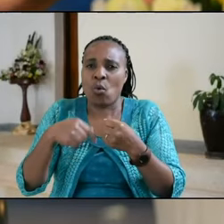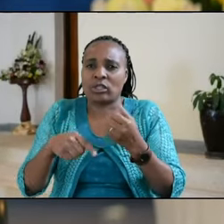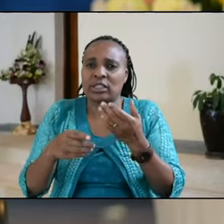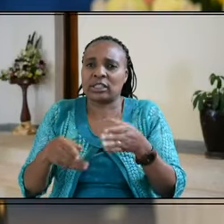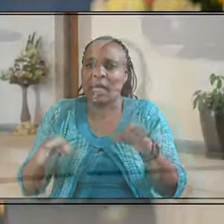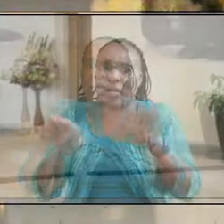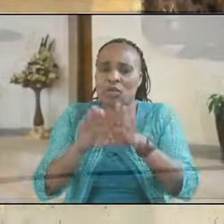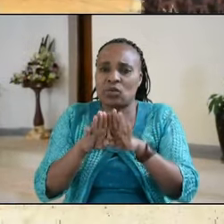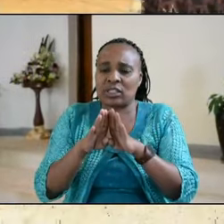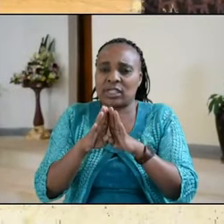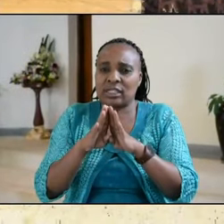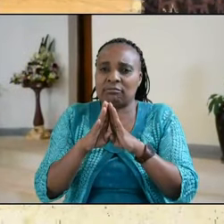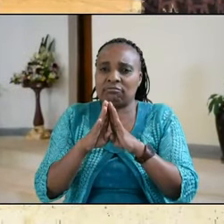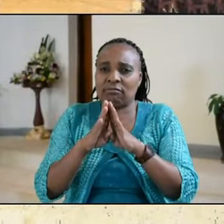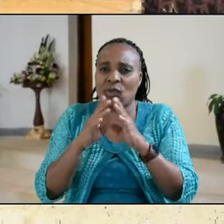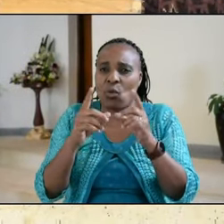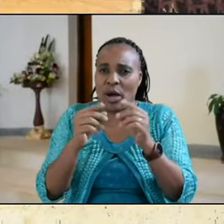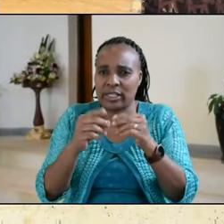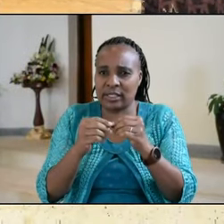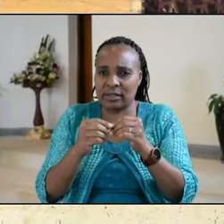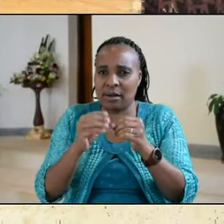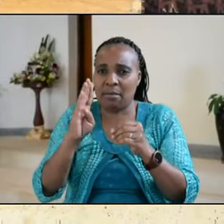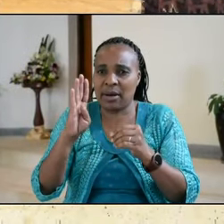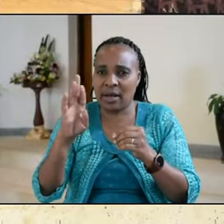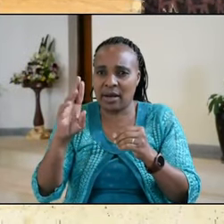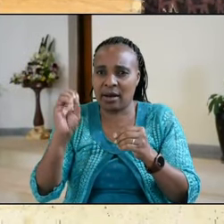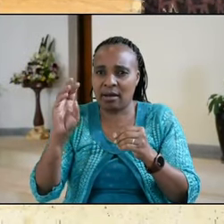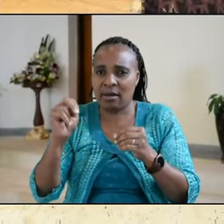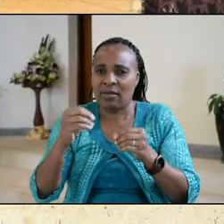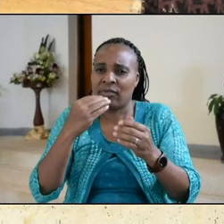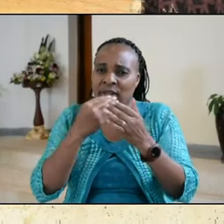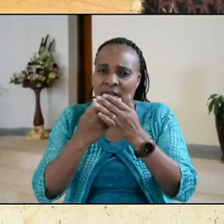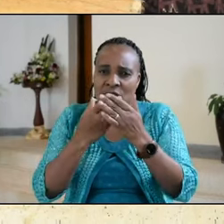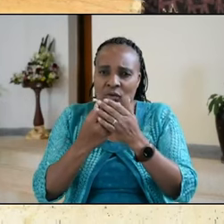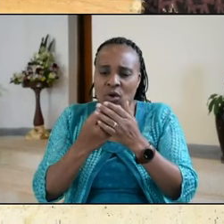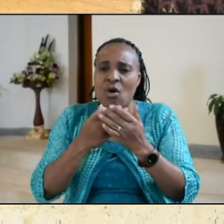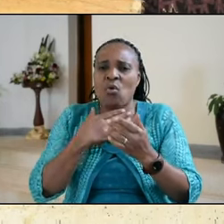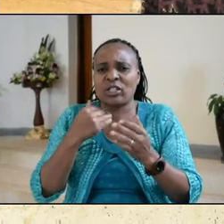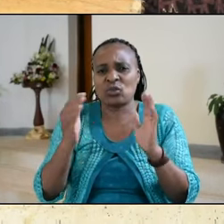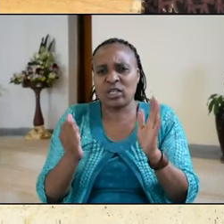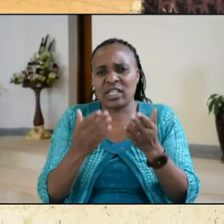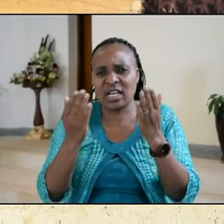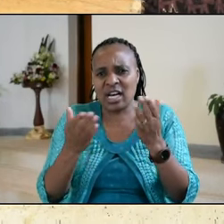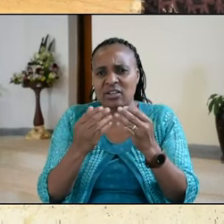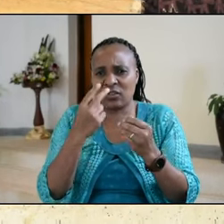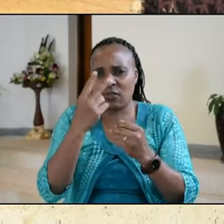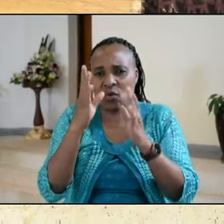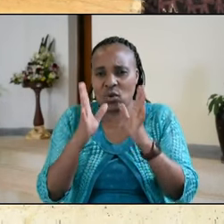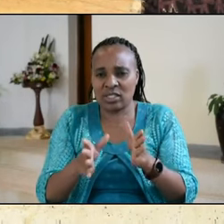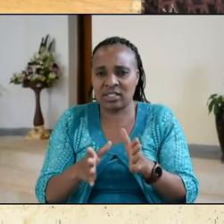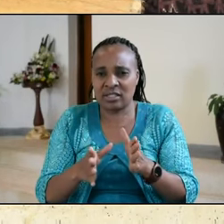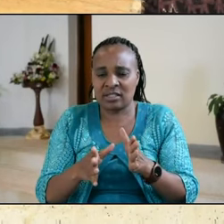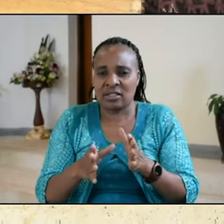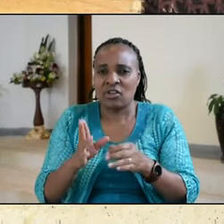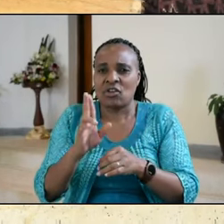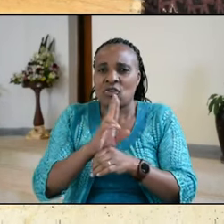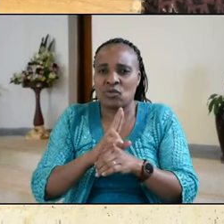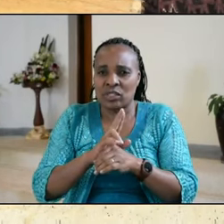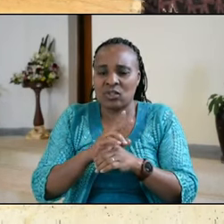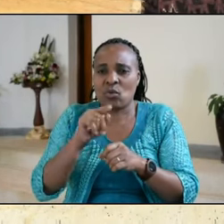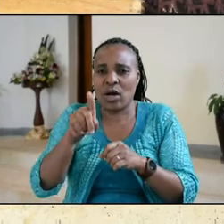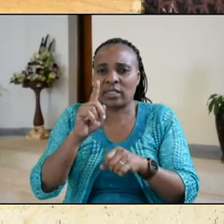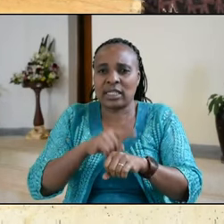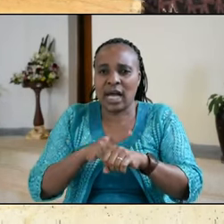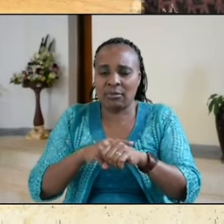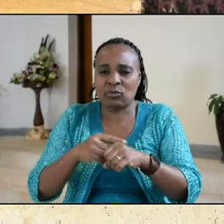Brenda. Thank you so much. I'd like to encourage our viewers to spend time daily in Scripture as